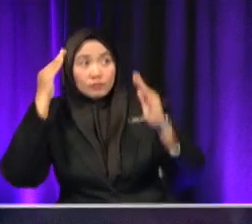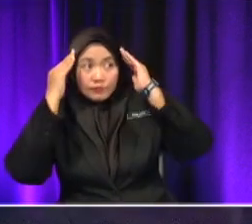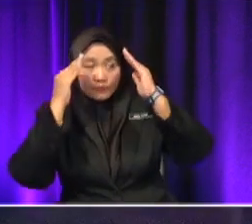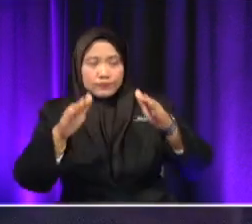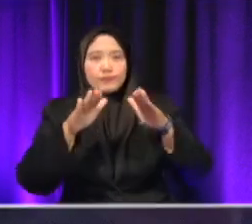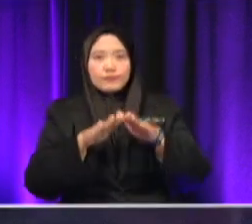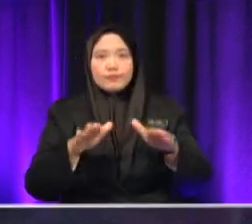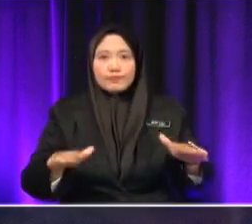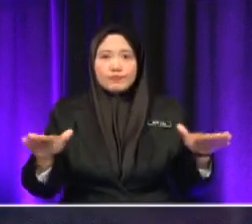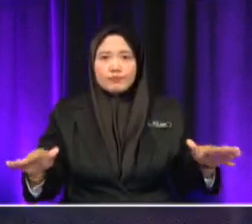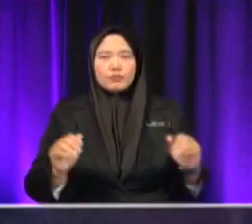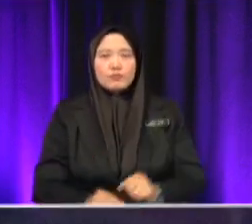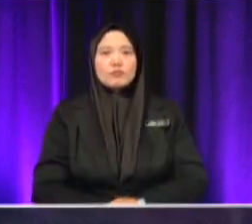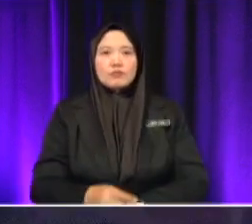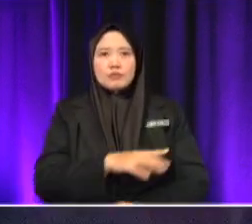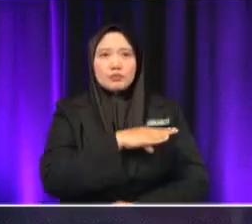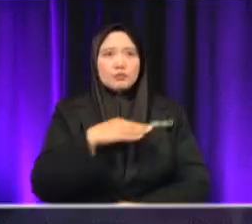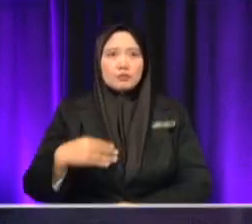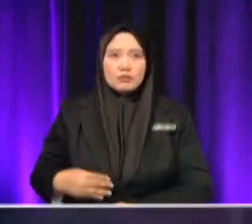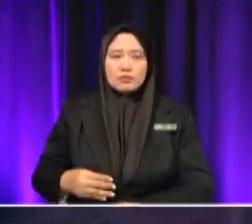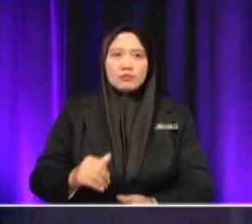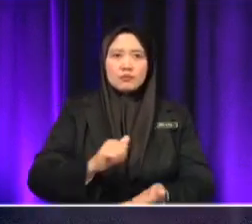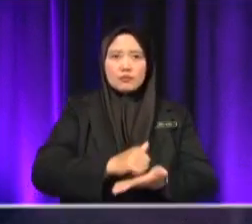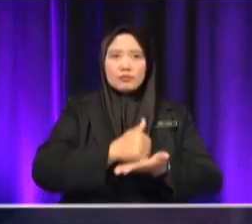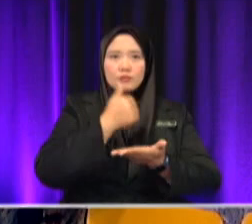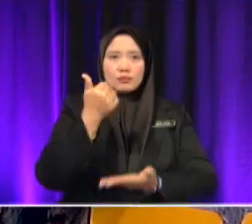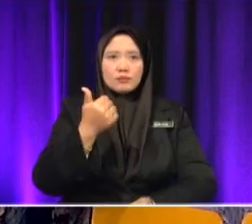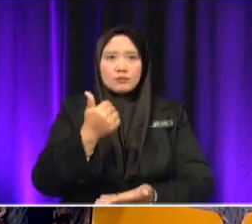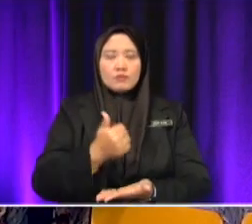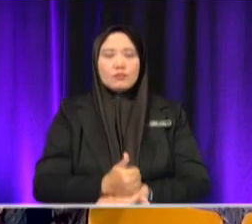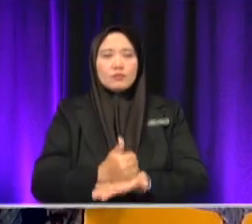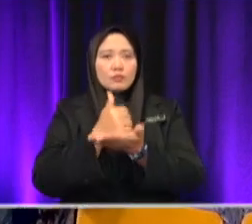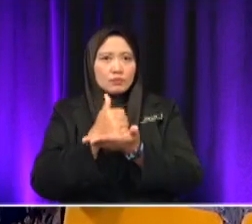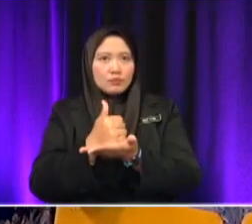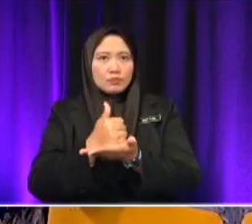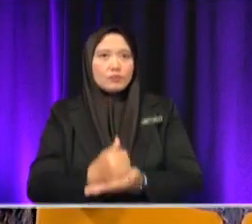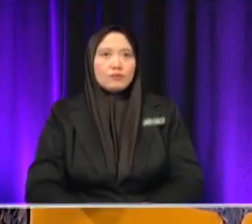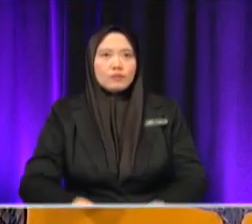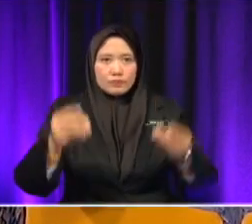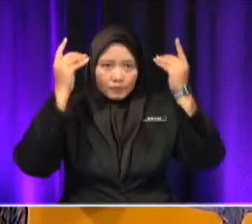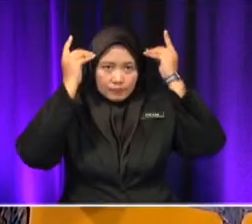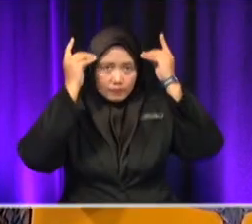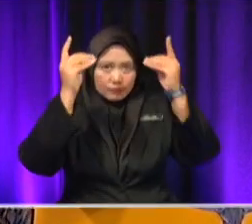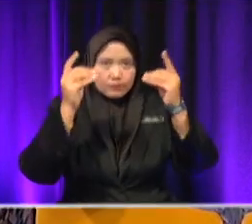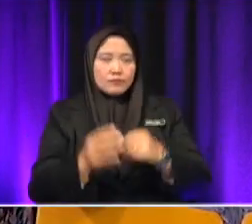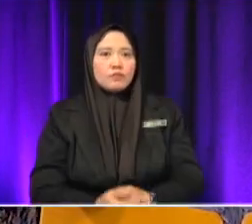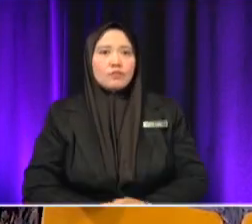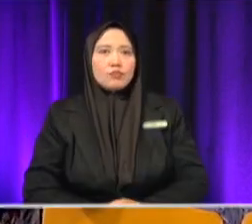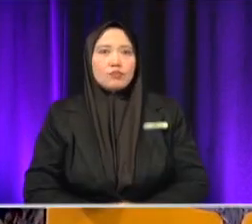to get education. And if you notice, the lines can lift them out of poverty. Poverty means